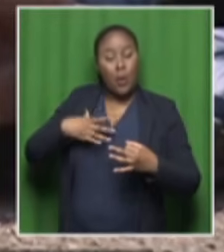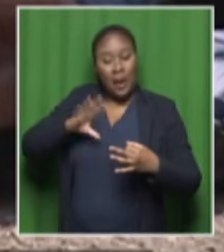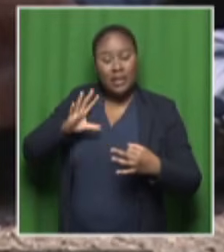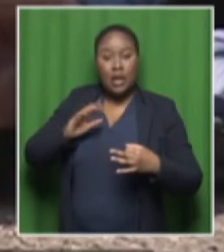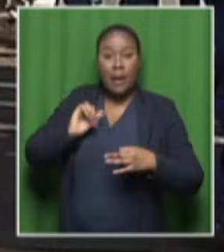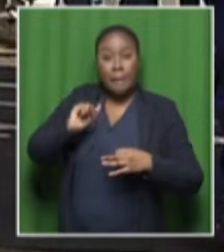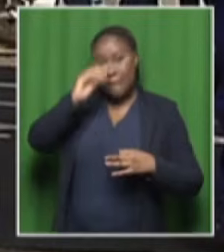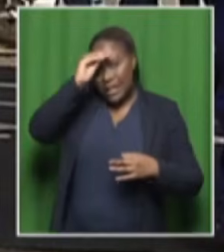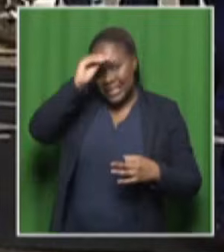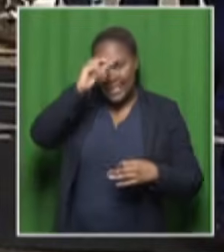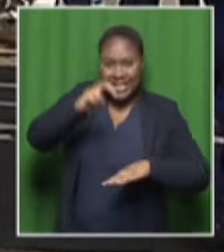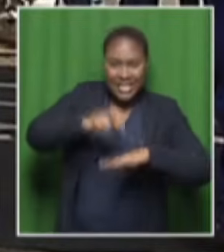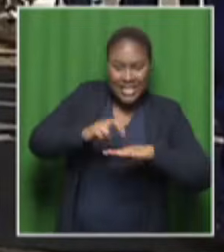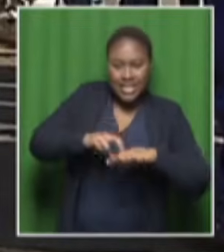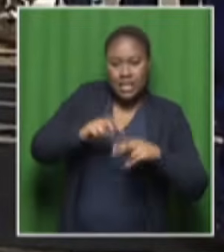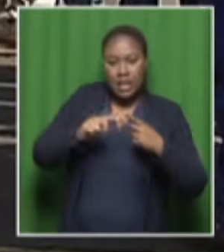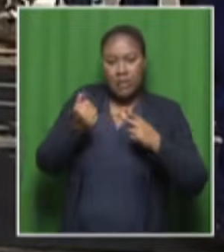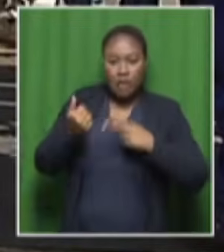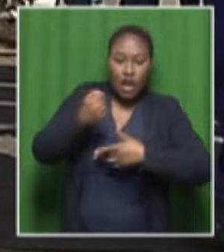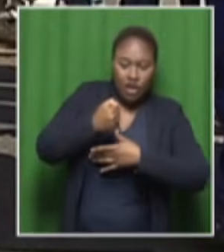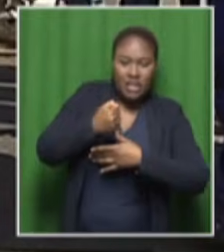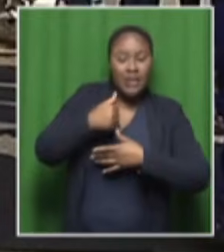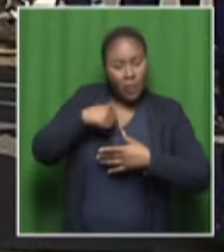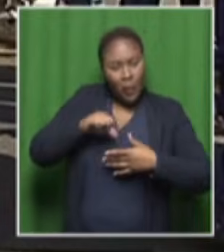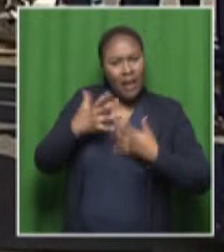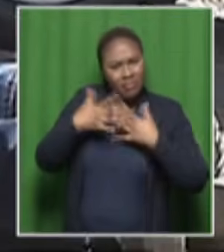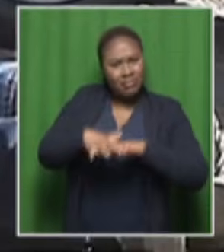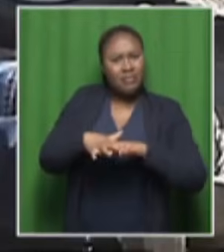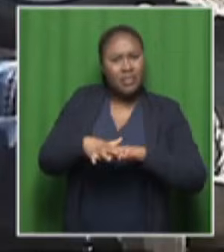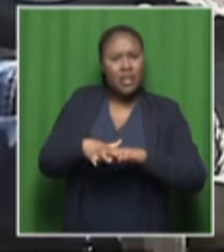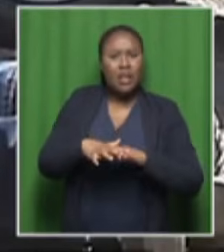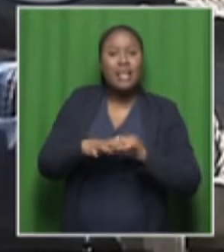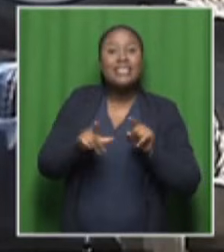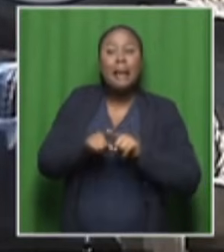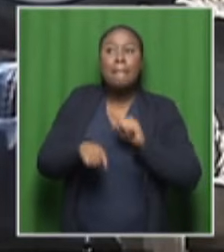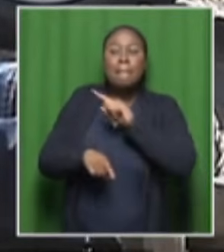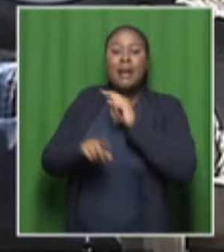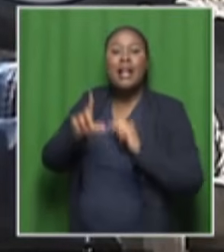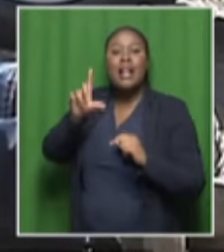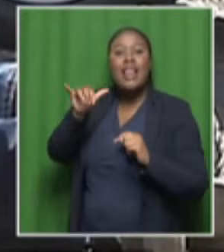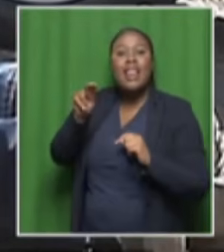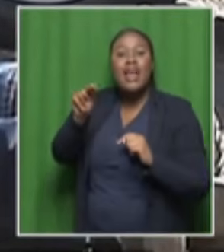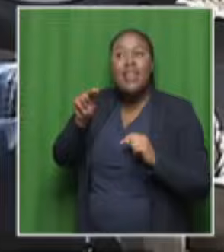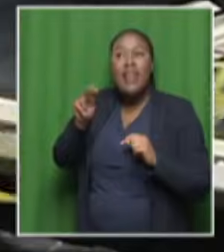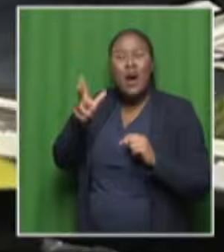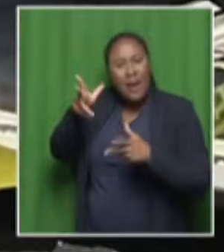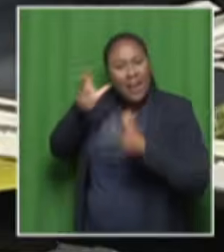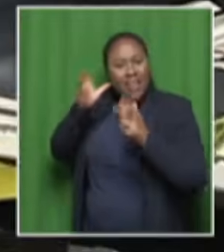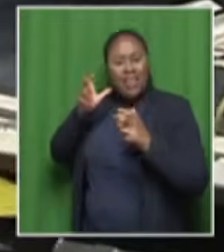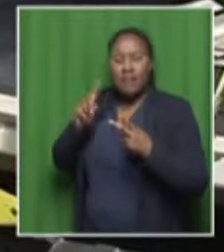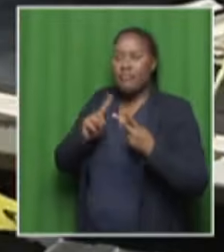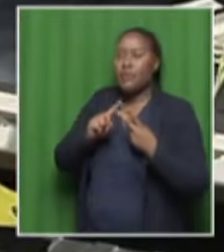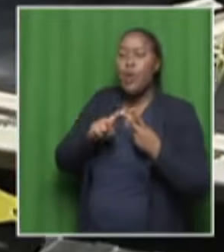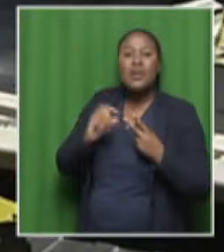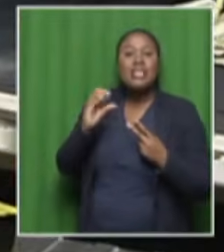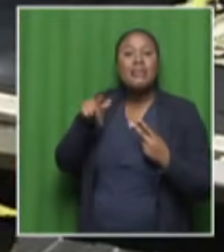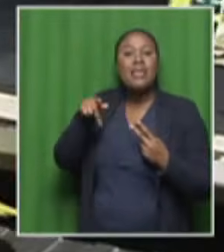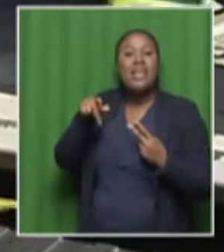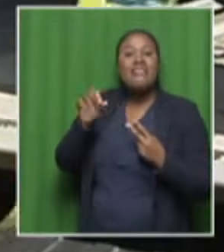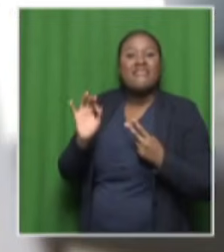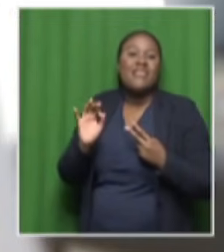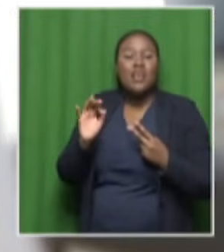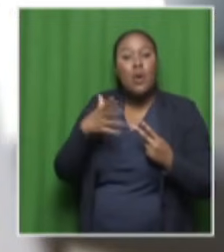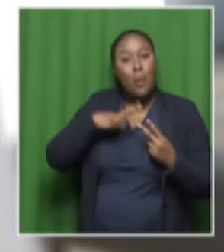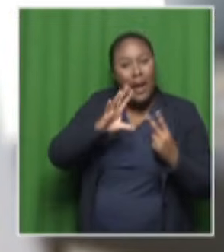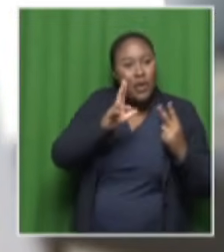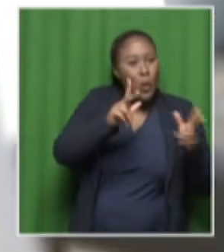needs and priorities. Let us listen to people like Lynn. Let us listen to people like our CPFs in other areas, so that